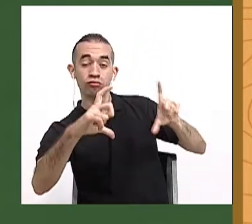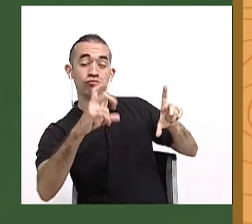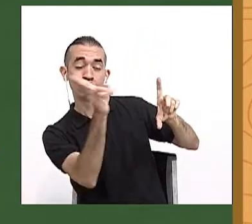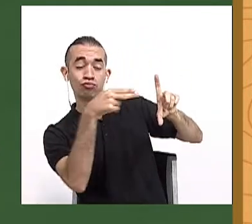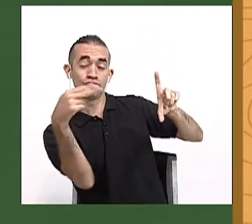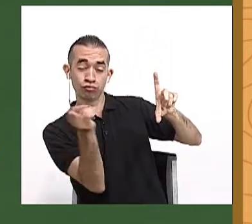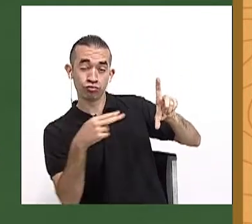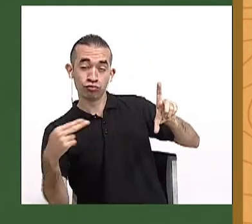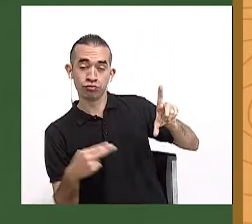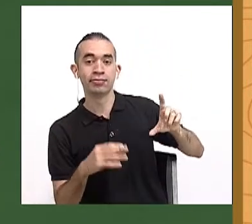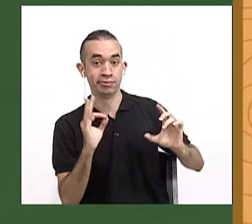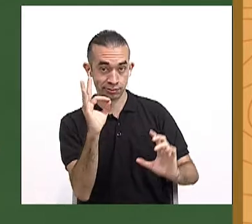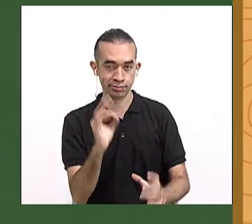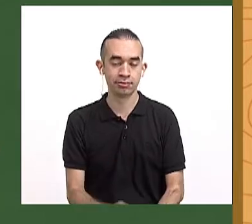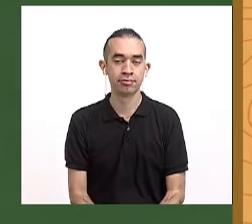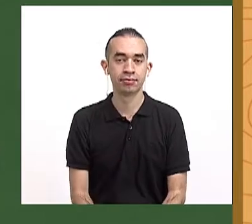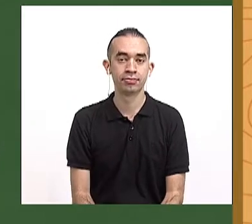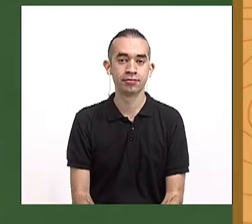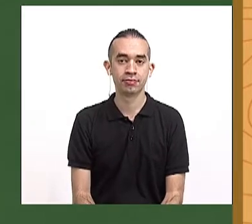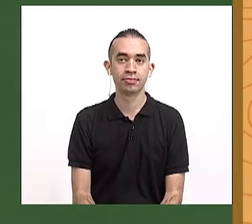ox carts.